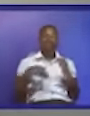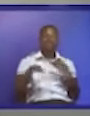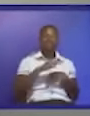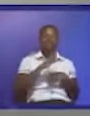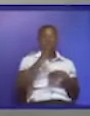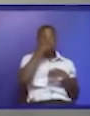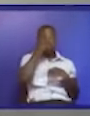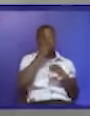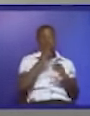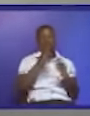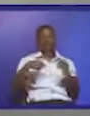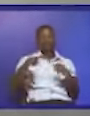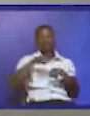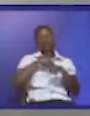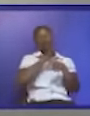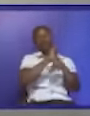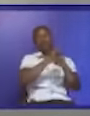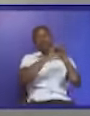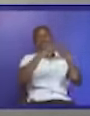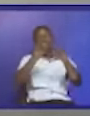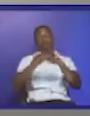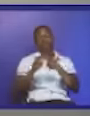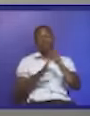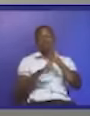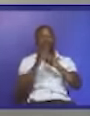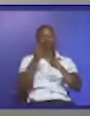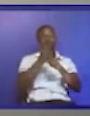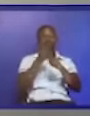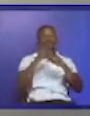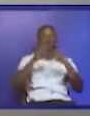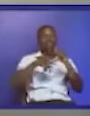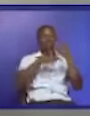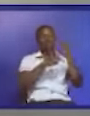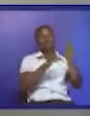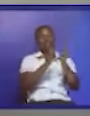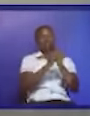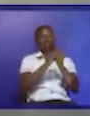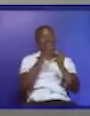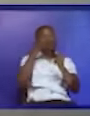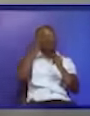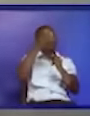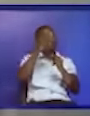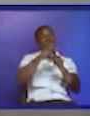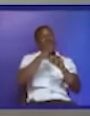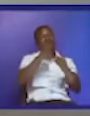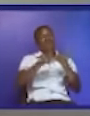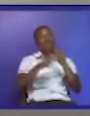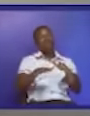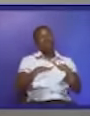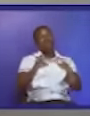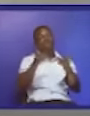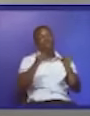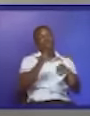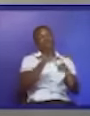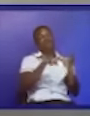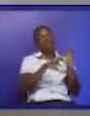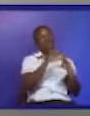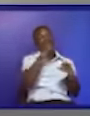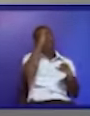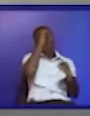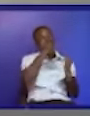governments, over institutions. God cannot trust you with the destiny of a generation when your spirit man is weak.